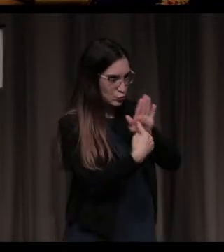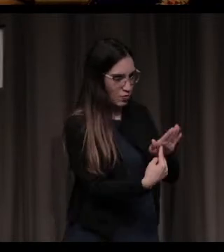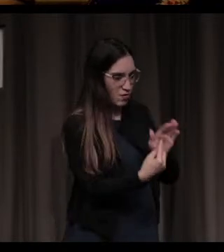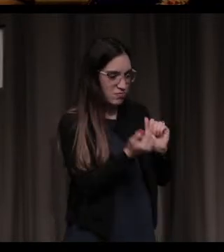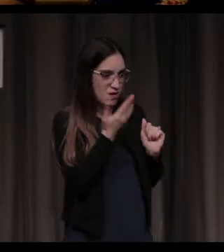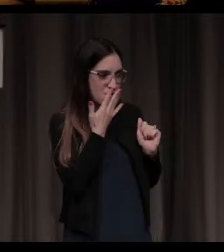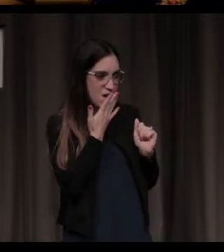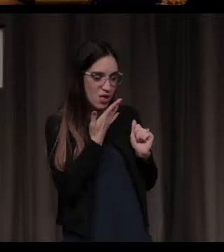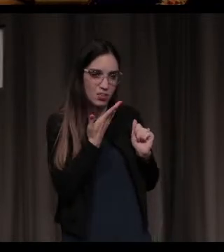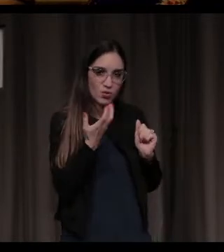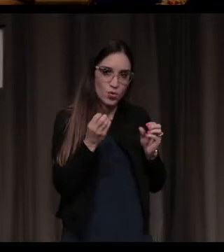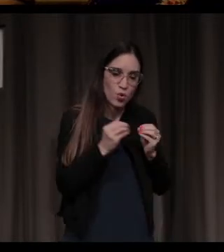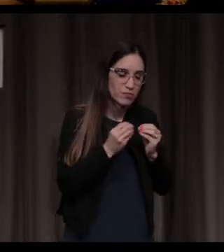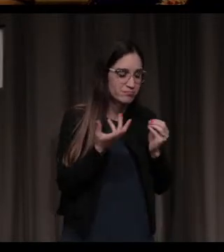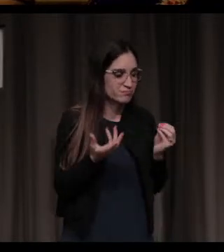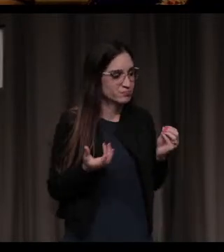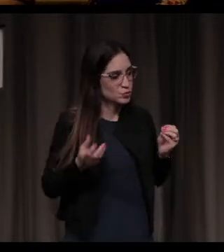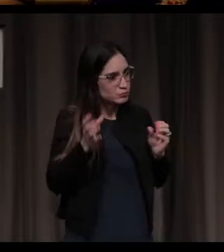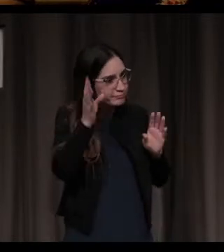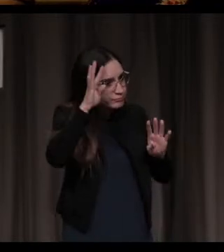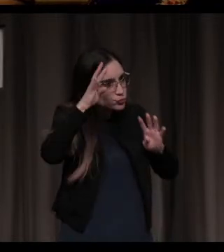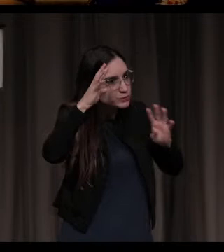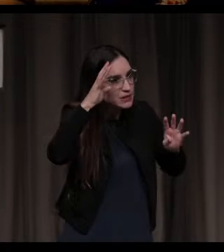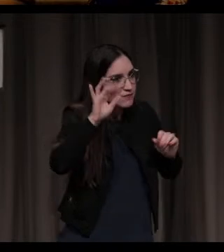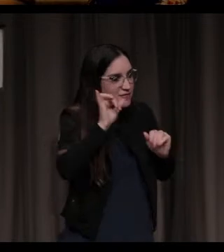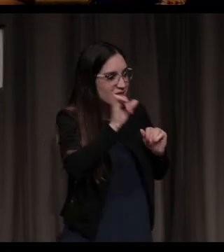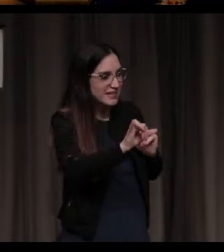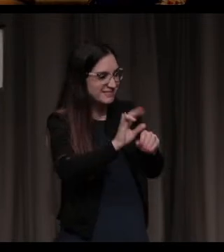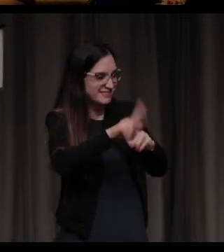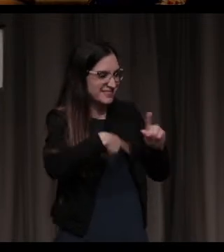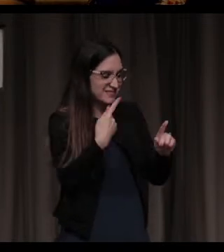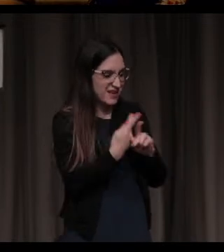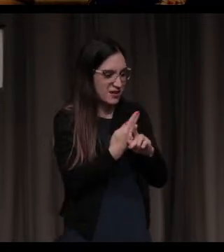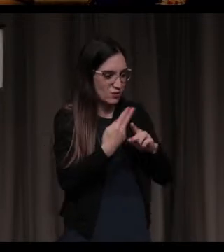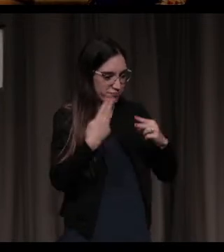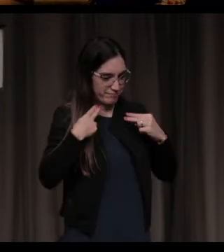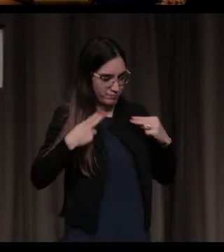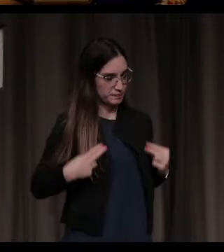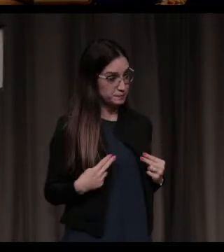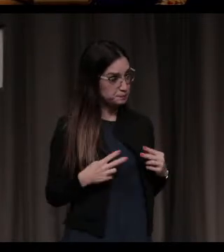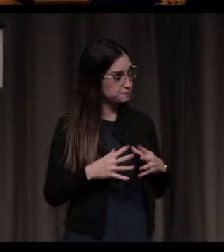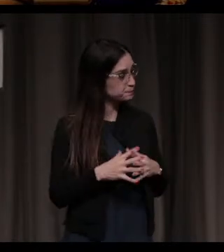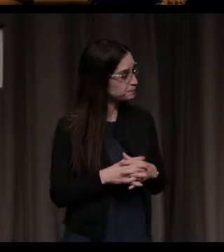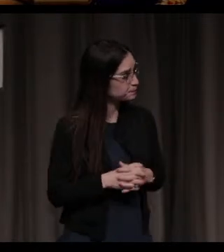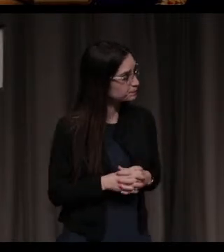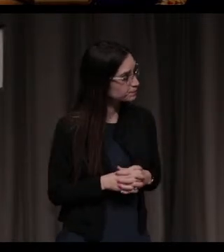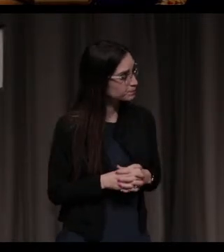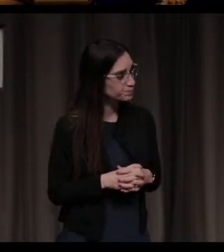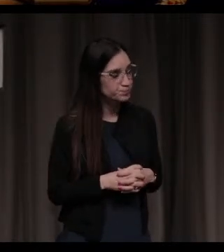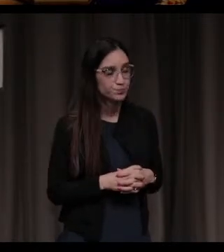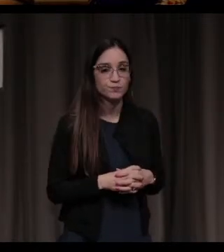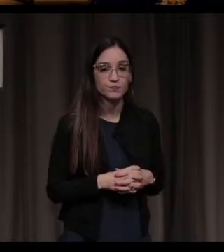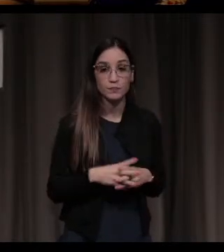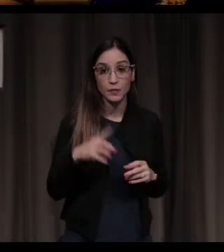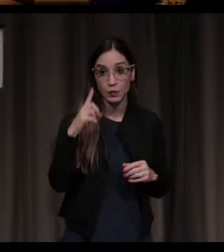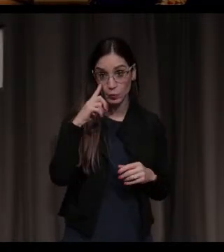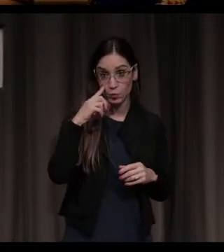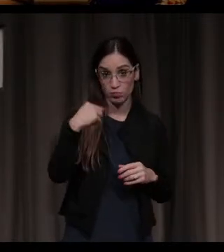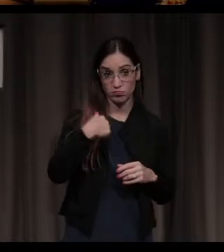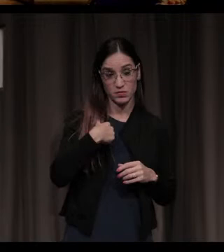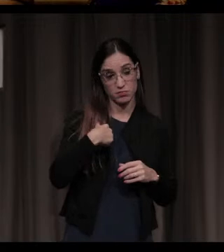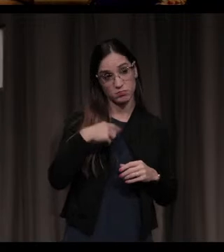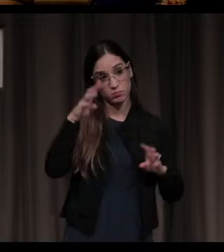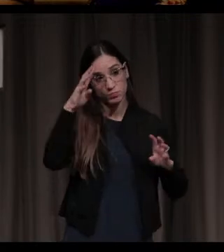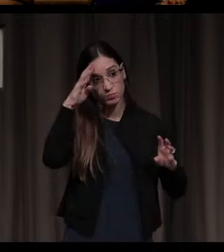the patchwork or create patchworks with that? Oh, okay. Yeah. All right. Well, for me, when I make something, I